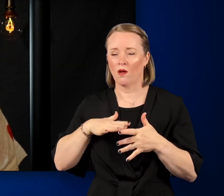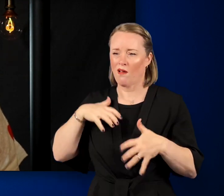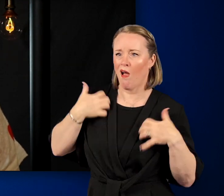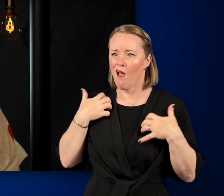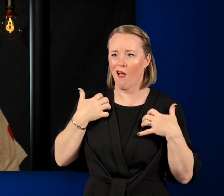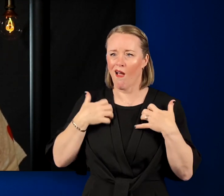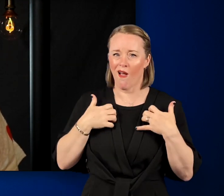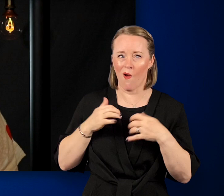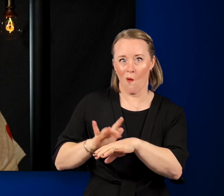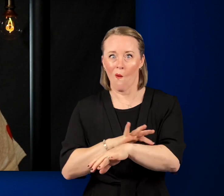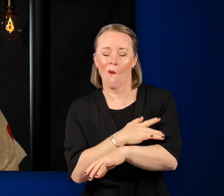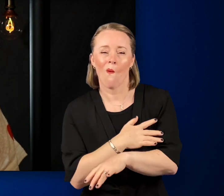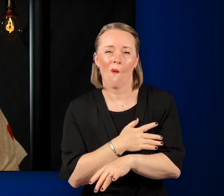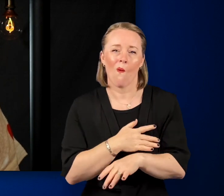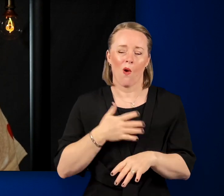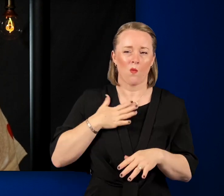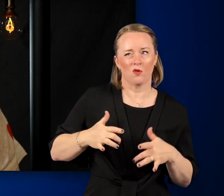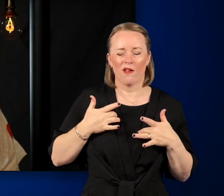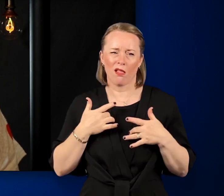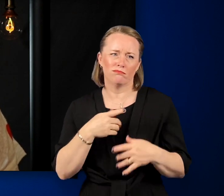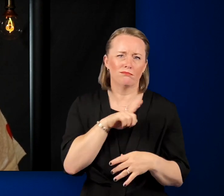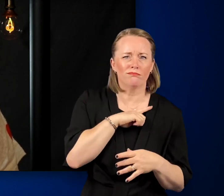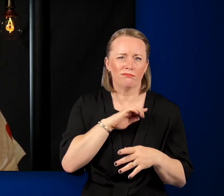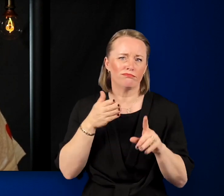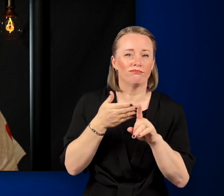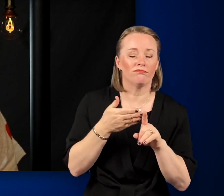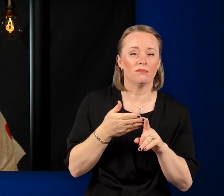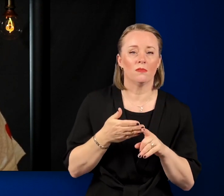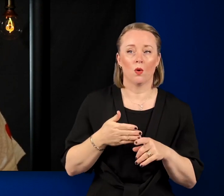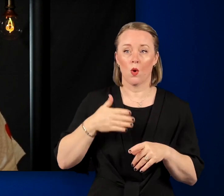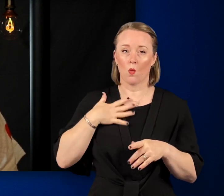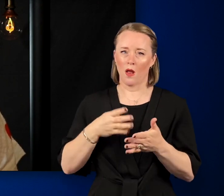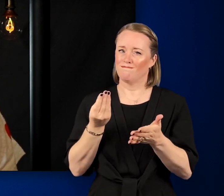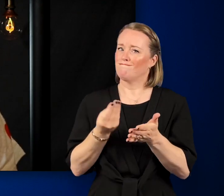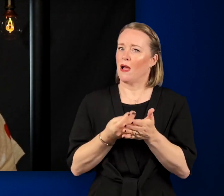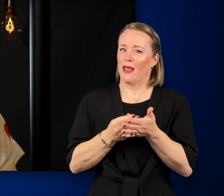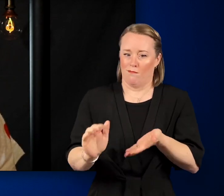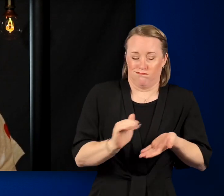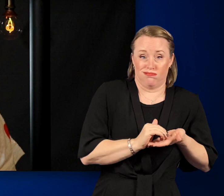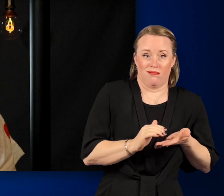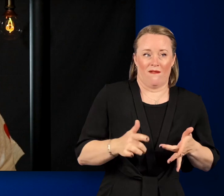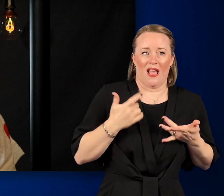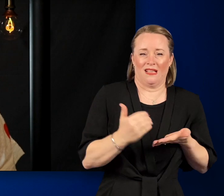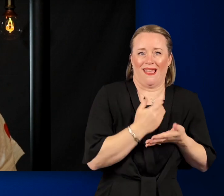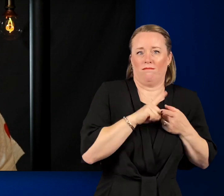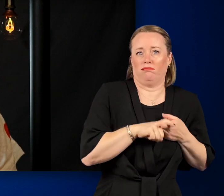to make us feel that our life holds some meaning? Or do we crave financial stability to make us feel